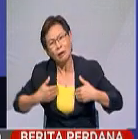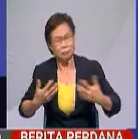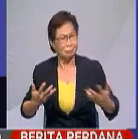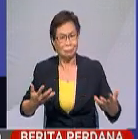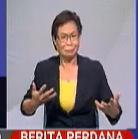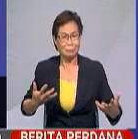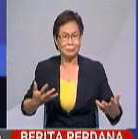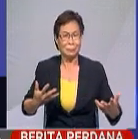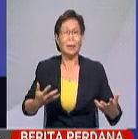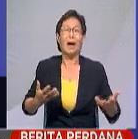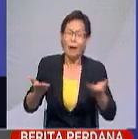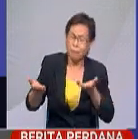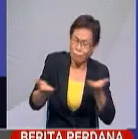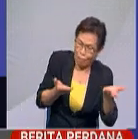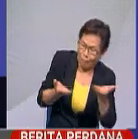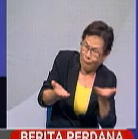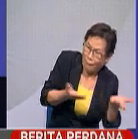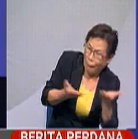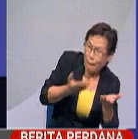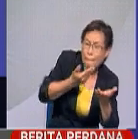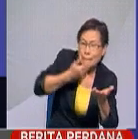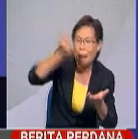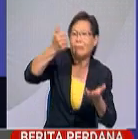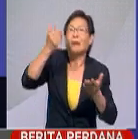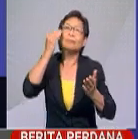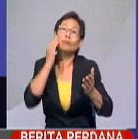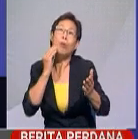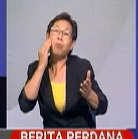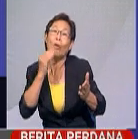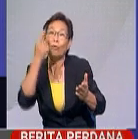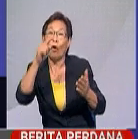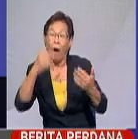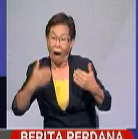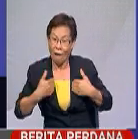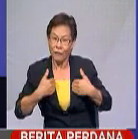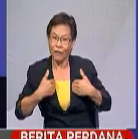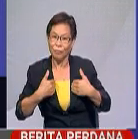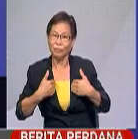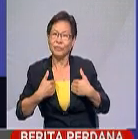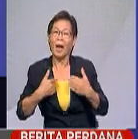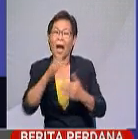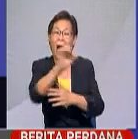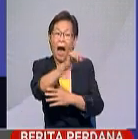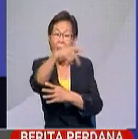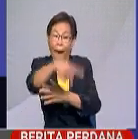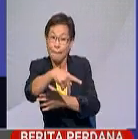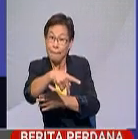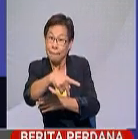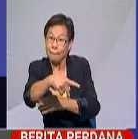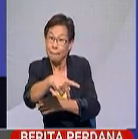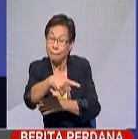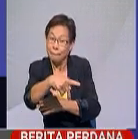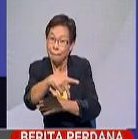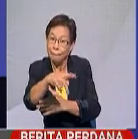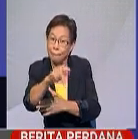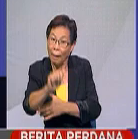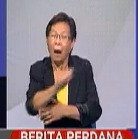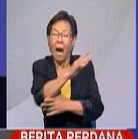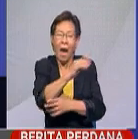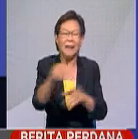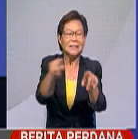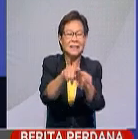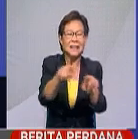not only provide better experiences for existing applications, but